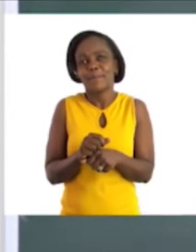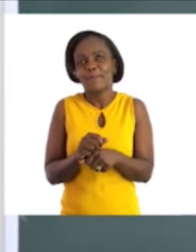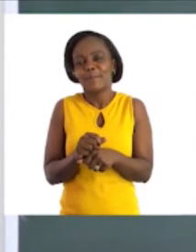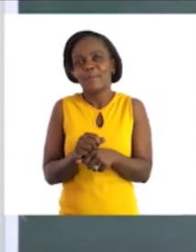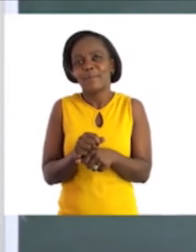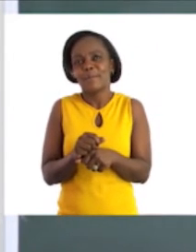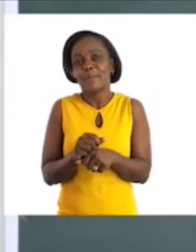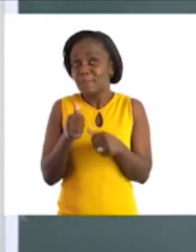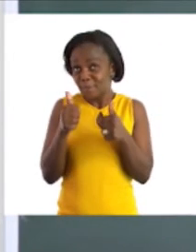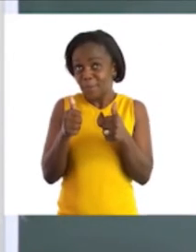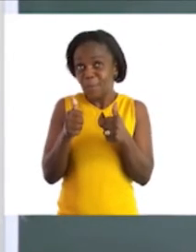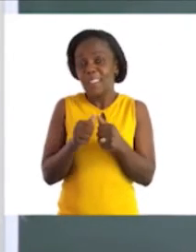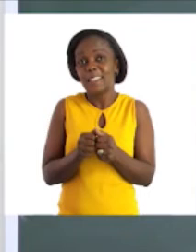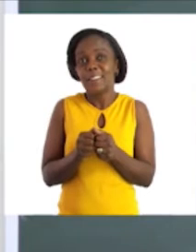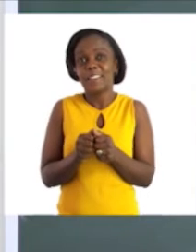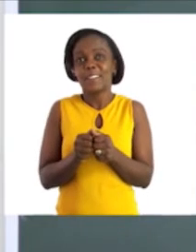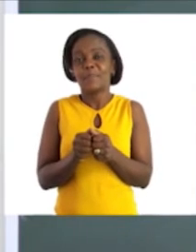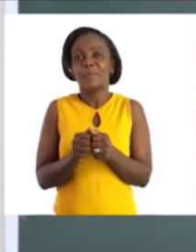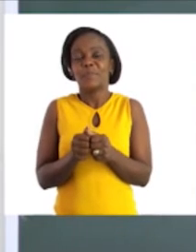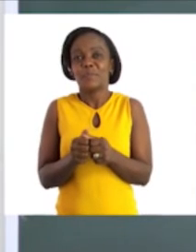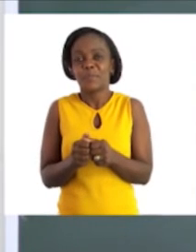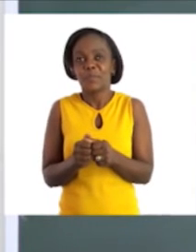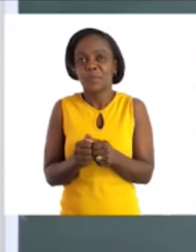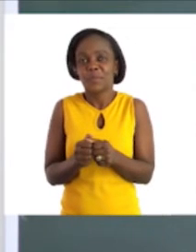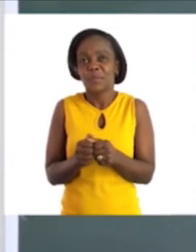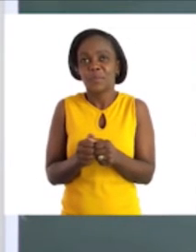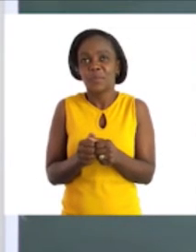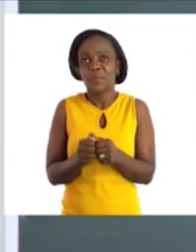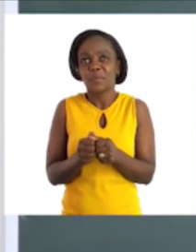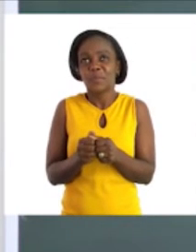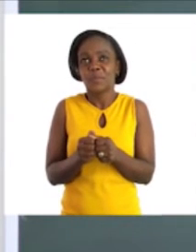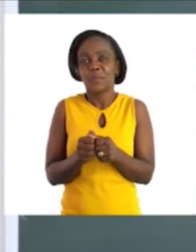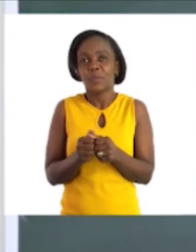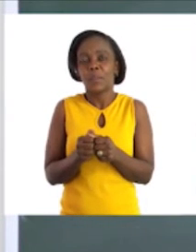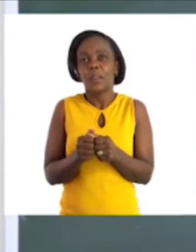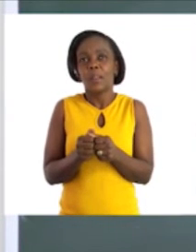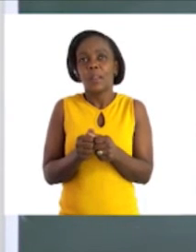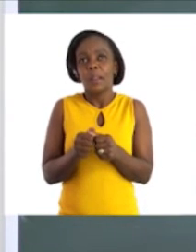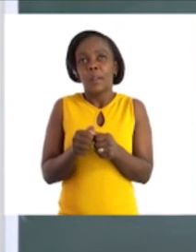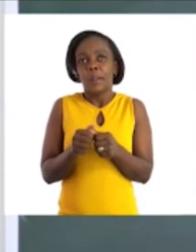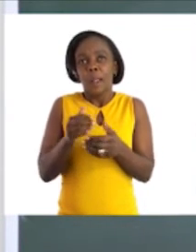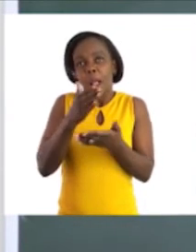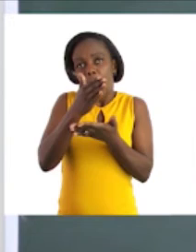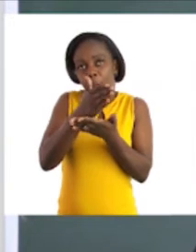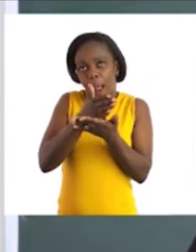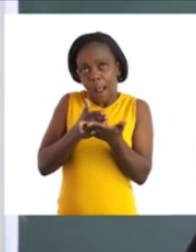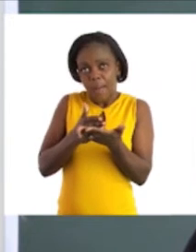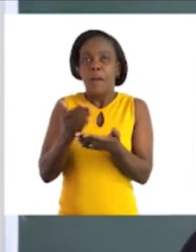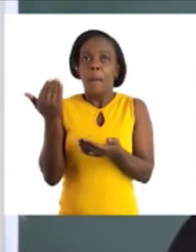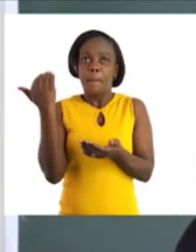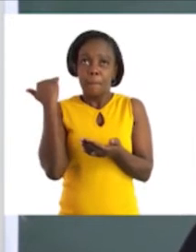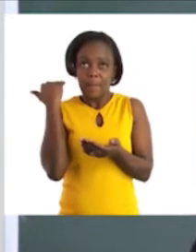Are you getting it right? That is wonderful. Now we shall move to half past. Half